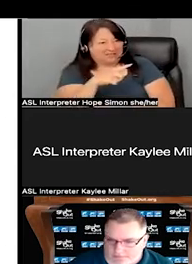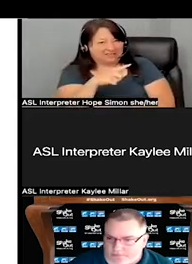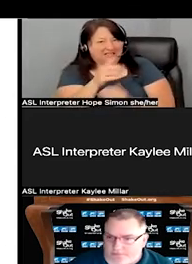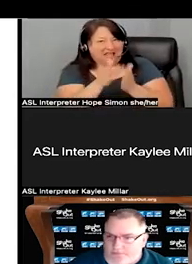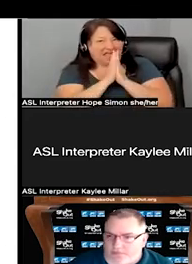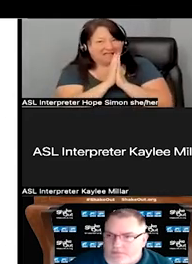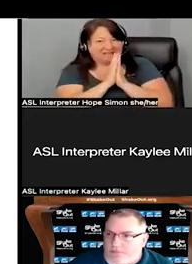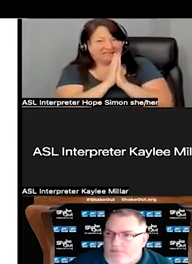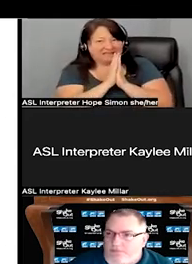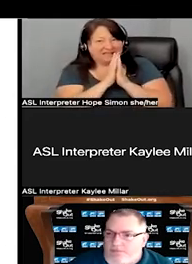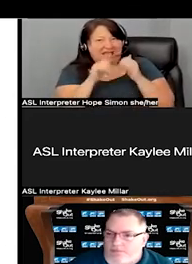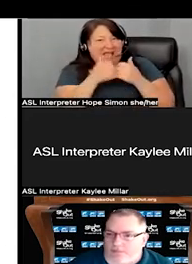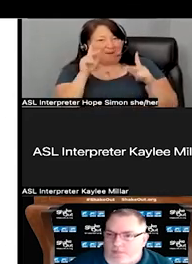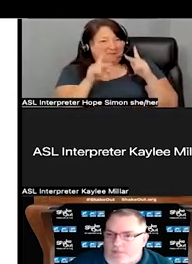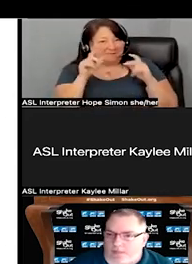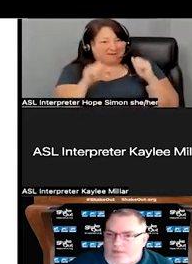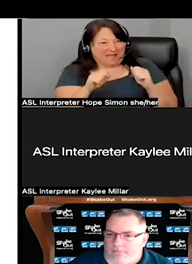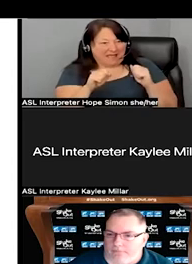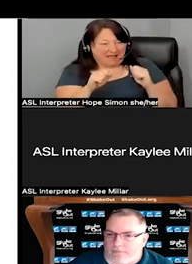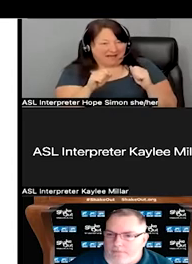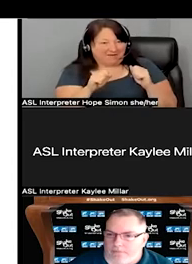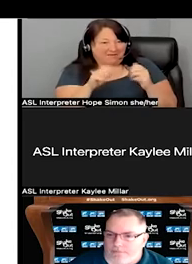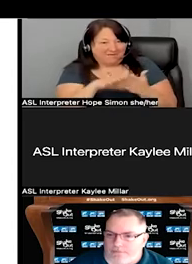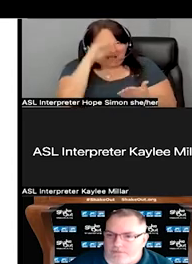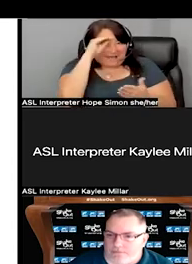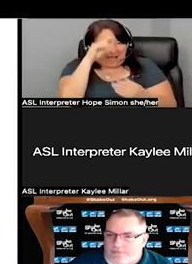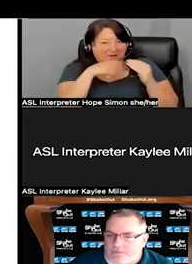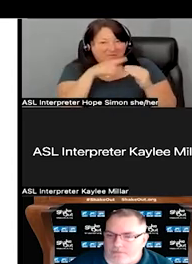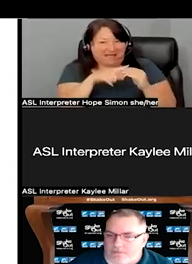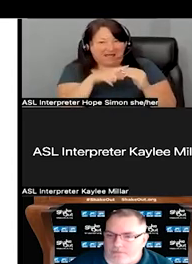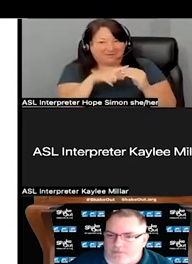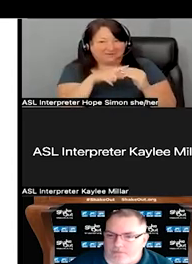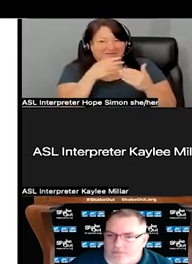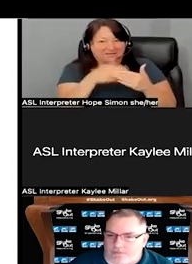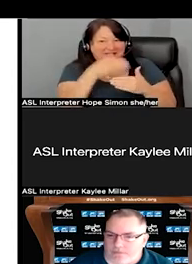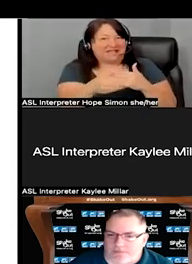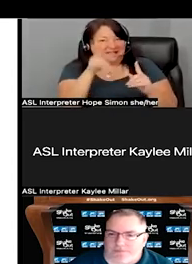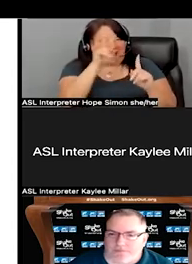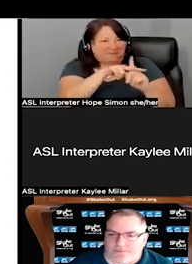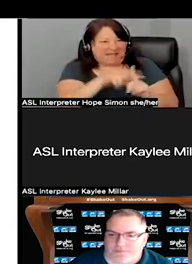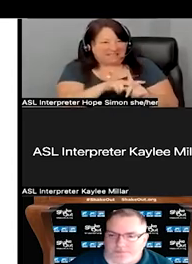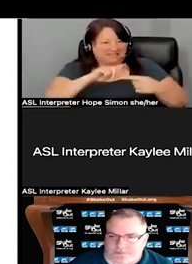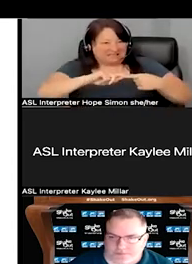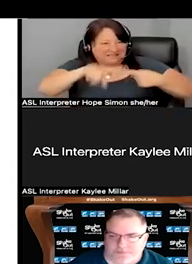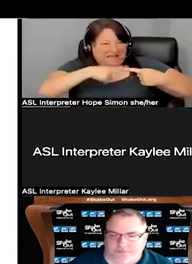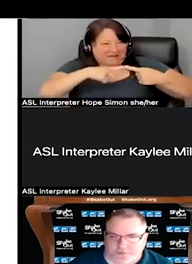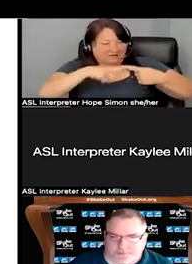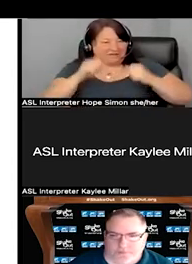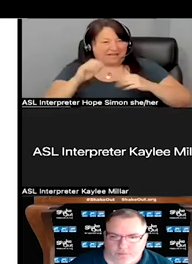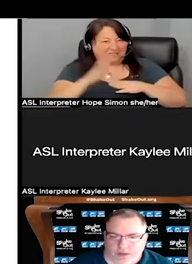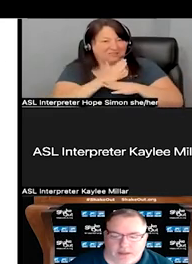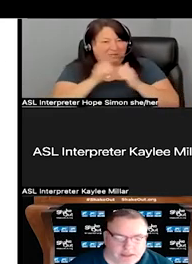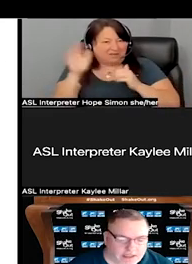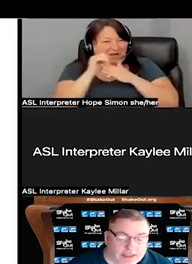asking how people can find out about the next application cycle so they can share with their